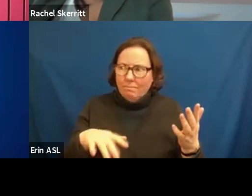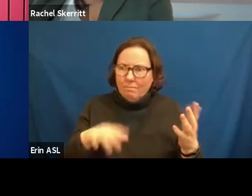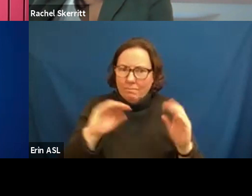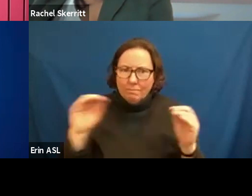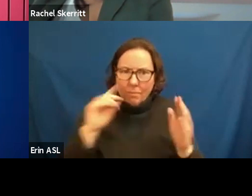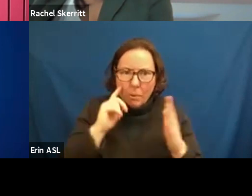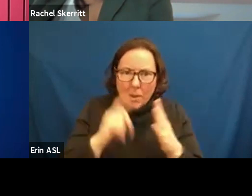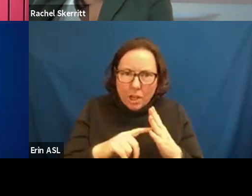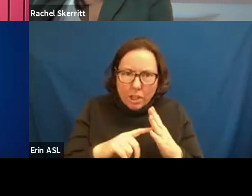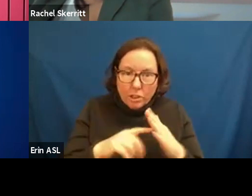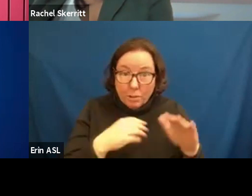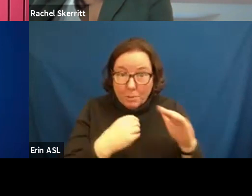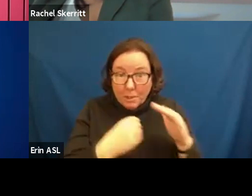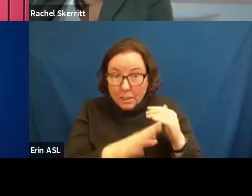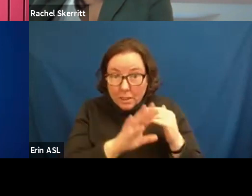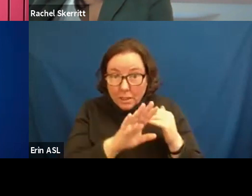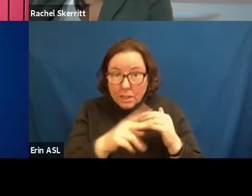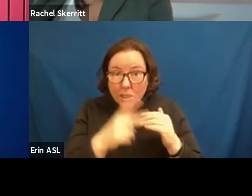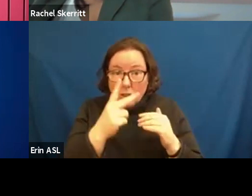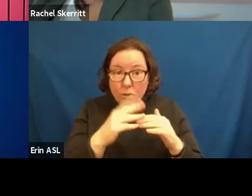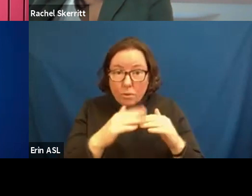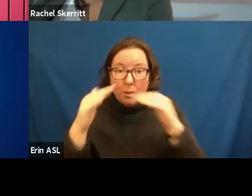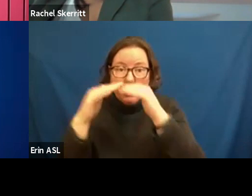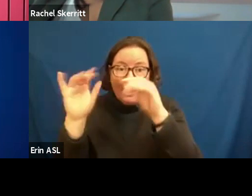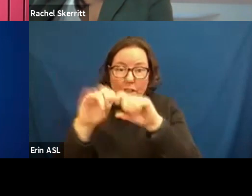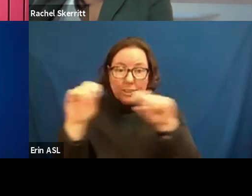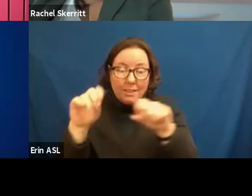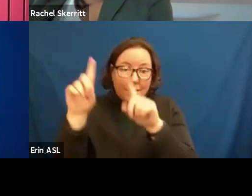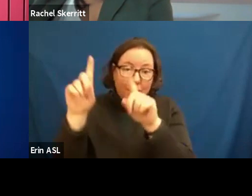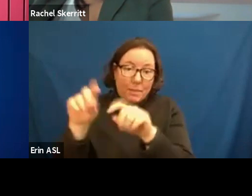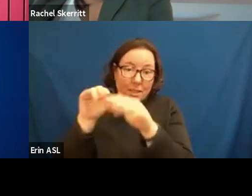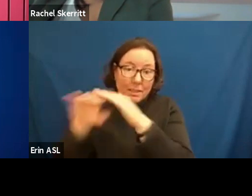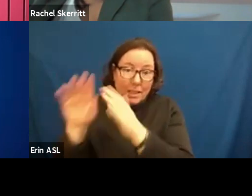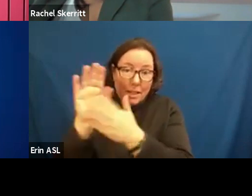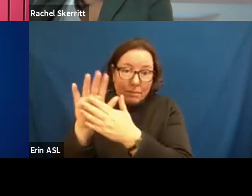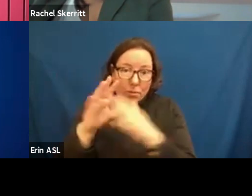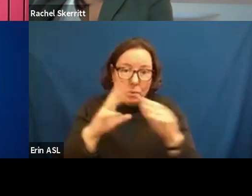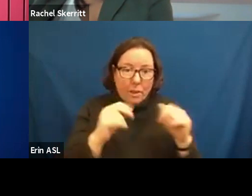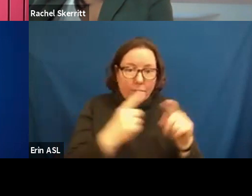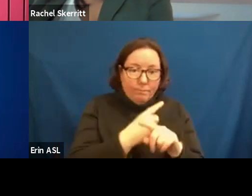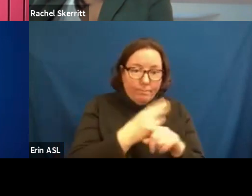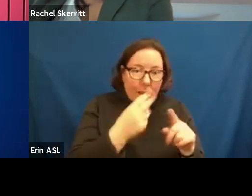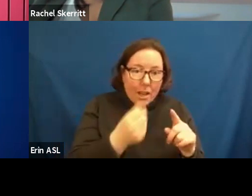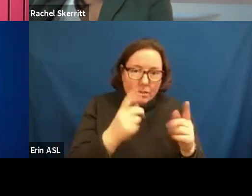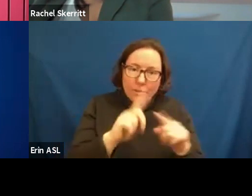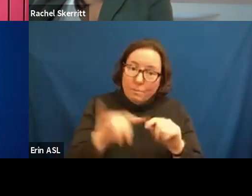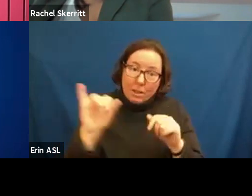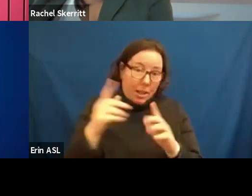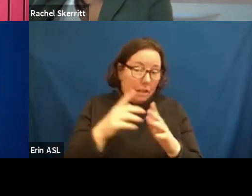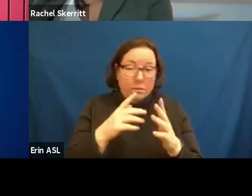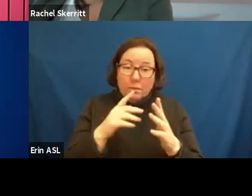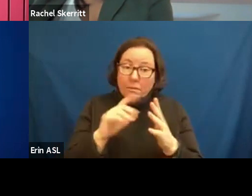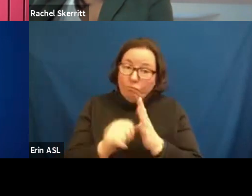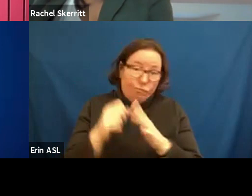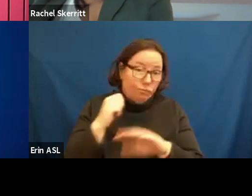acknowledgement, even a subtle one, of the two-tiered system in the exchange I had just witnessed. But of course, this is part of how the two-tiered system works.